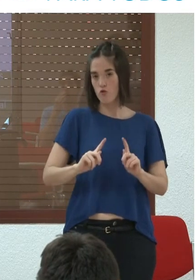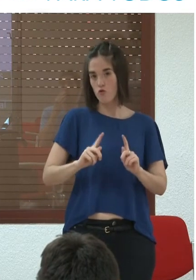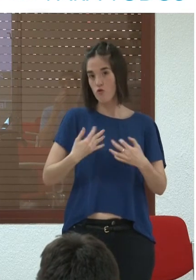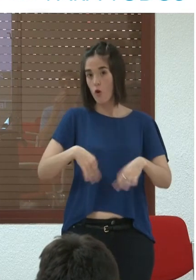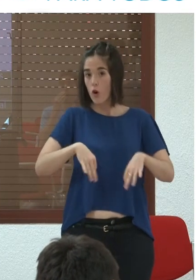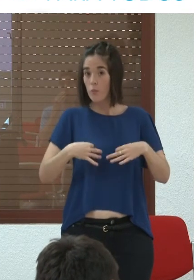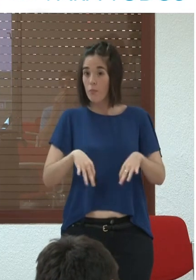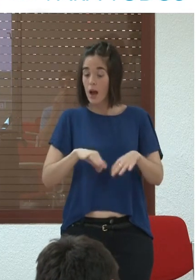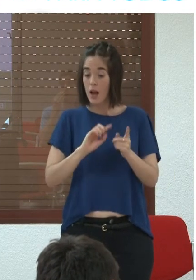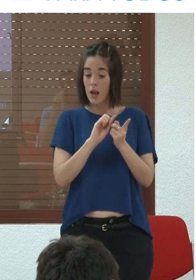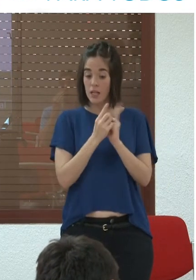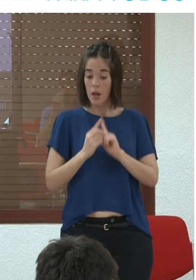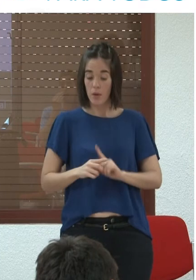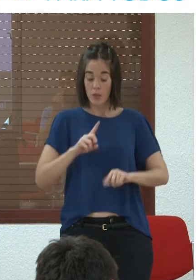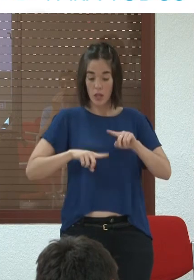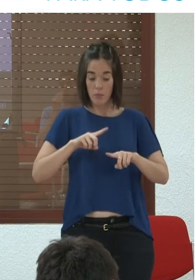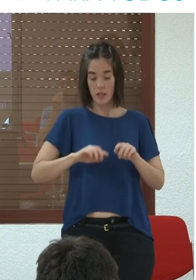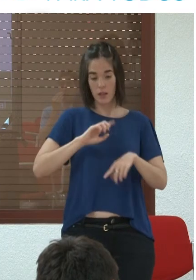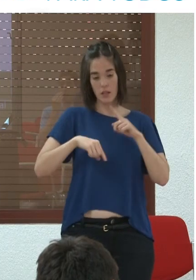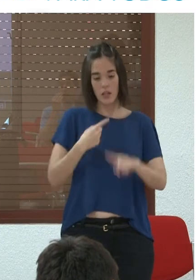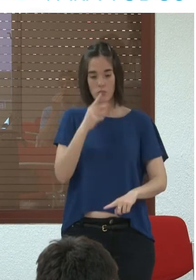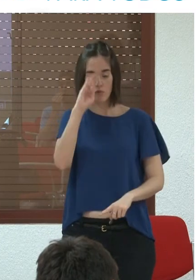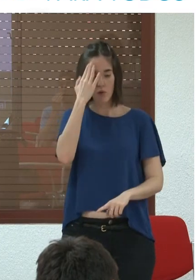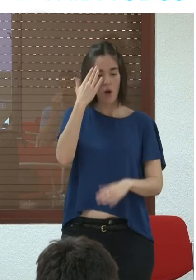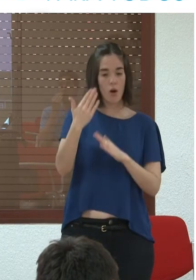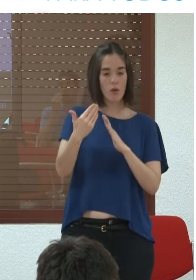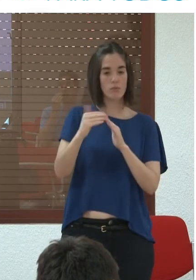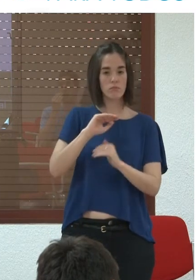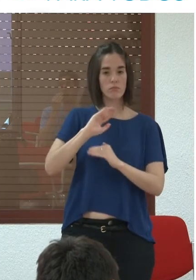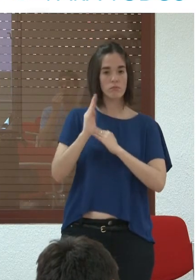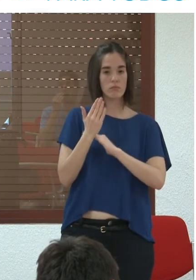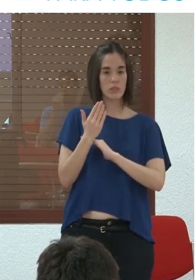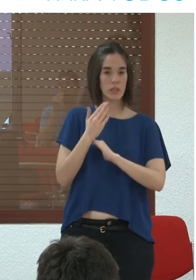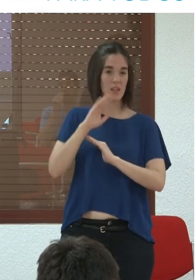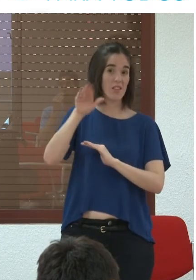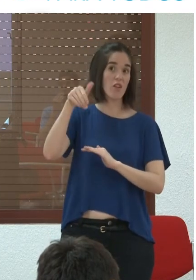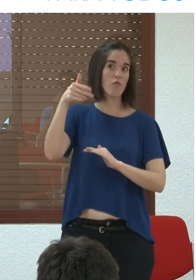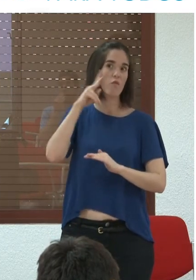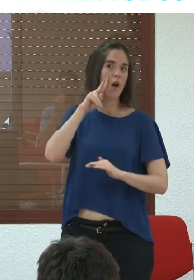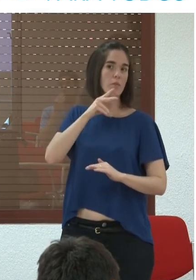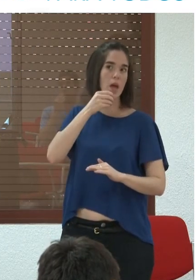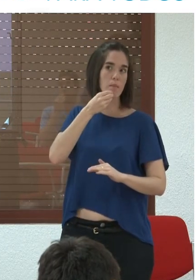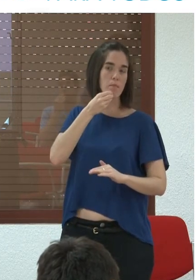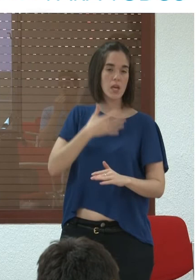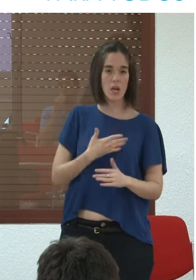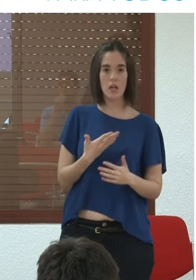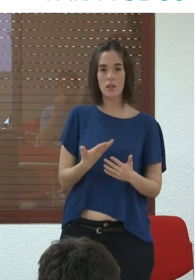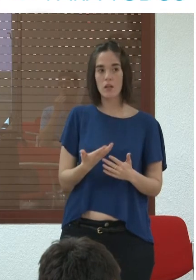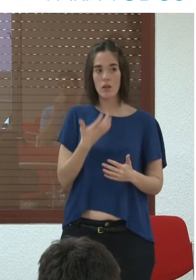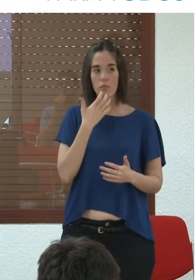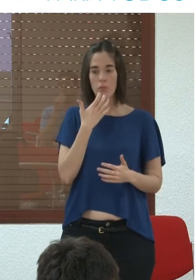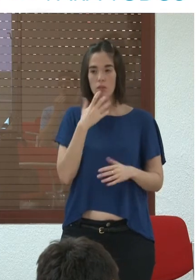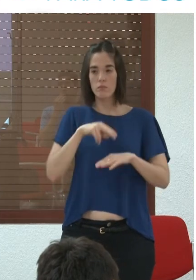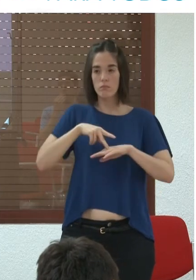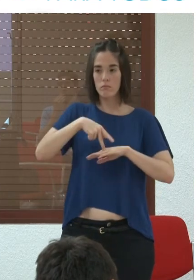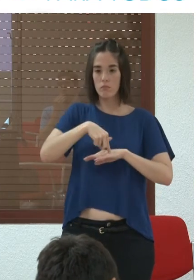patterns are modified se vean mejores, por ejemplo. So that we'll have a Menor